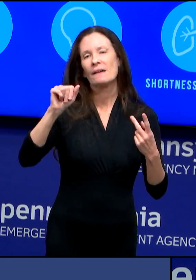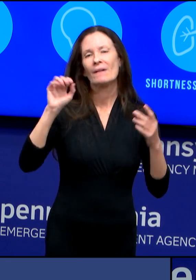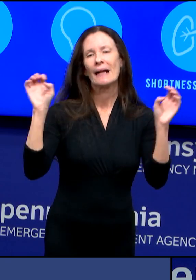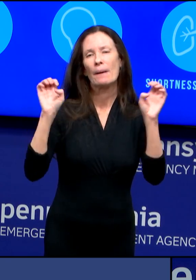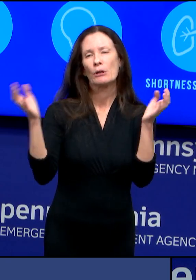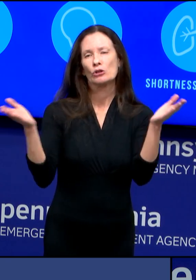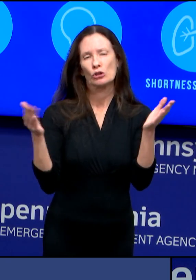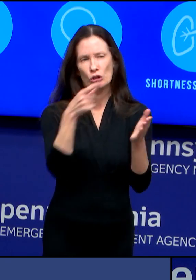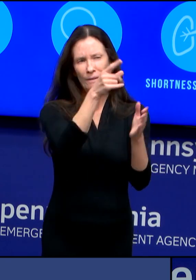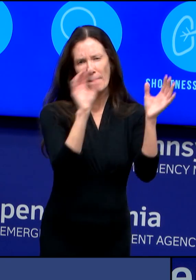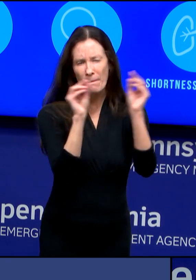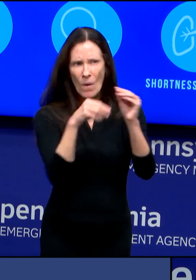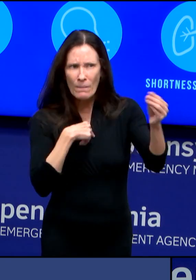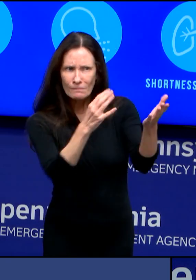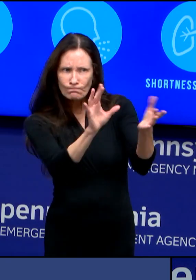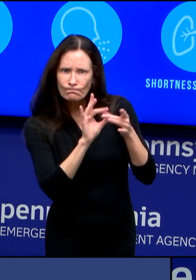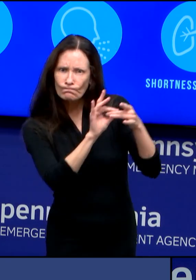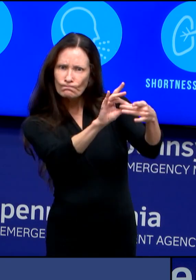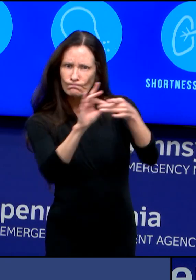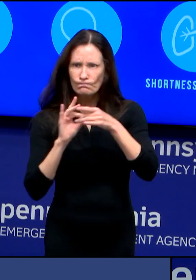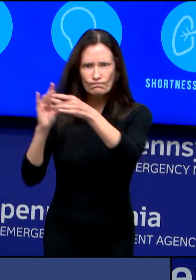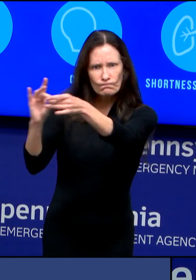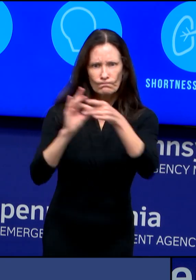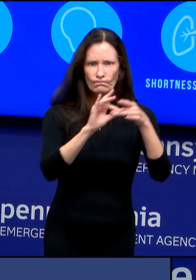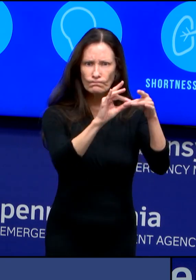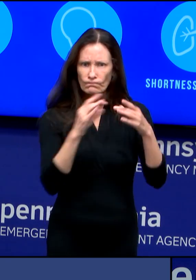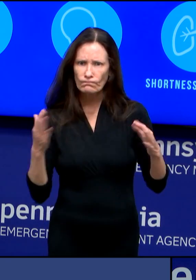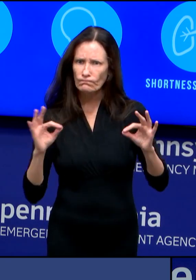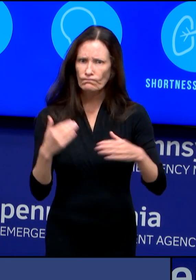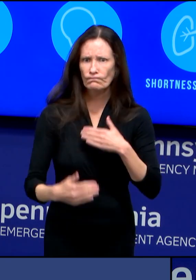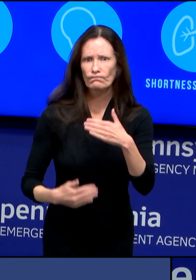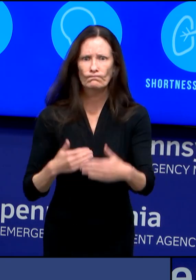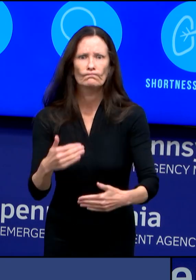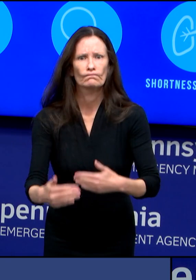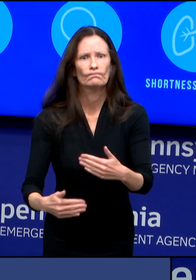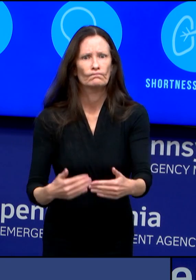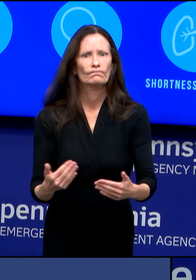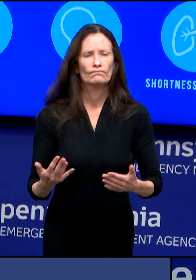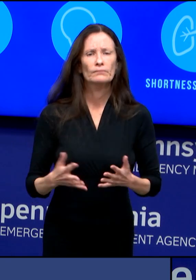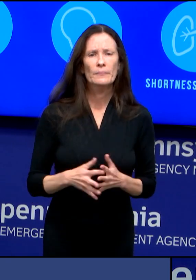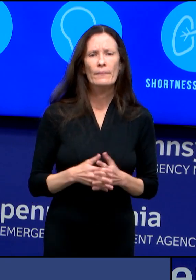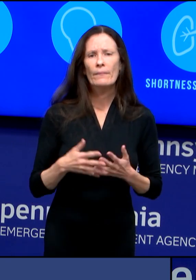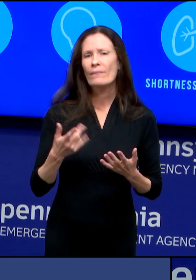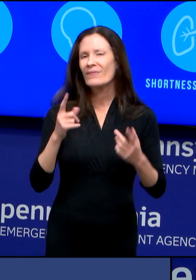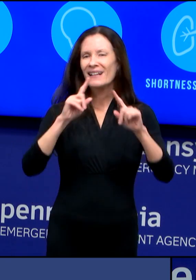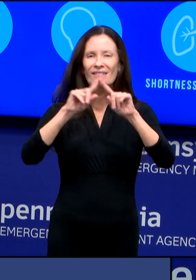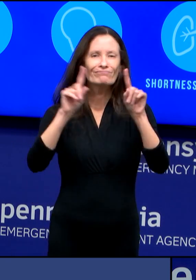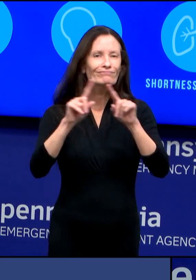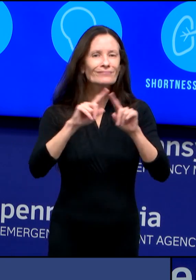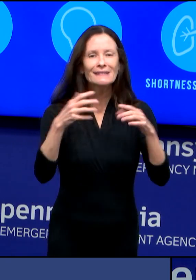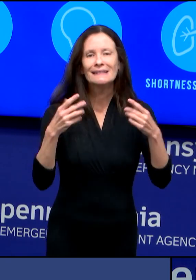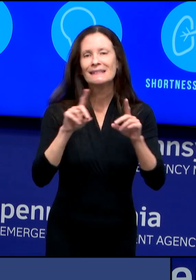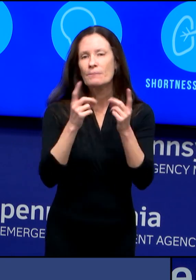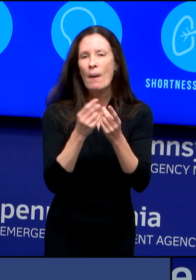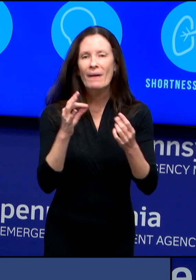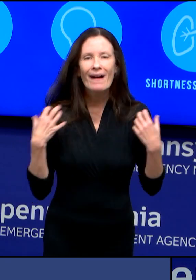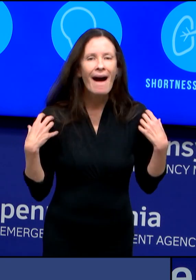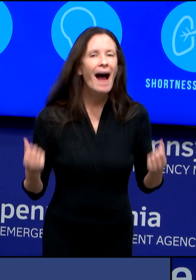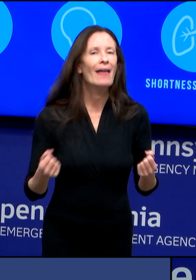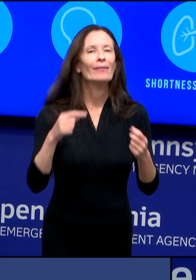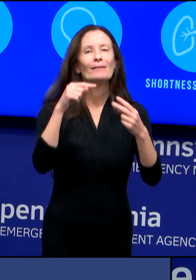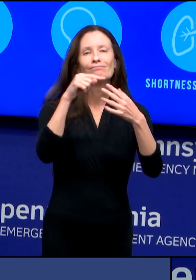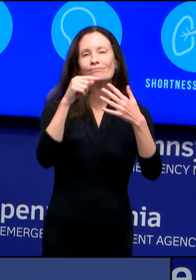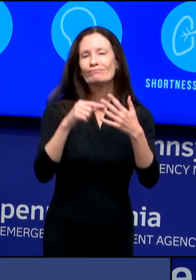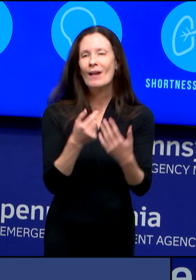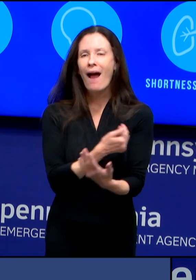health departments that we work closely with, the Hospital Association, and with the hospitals and health systems themselves. And then one